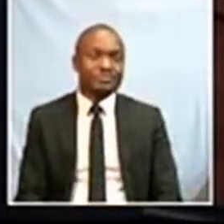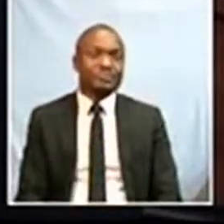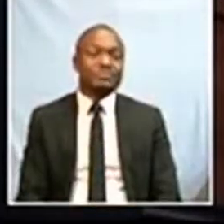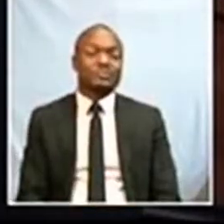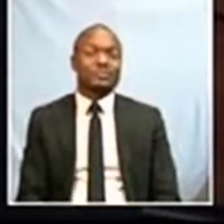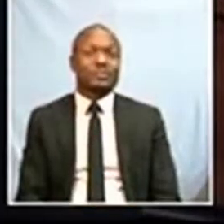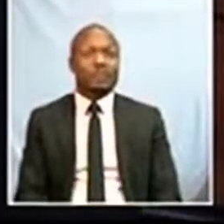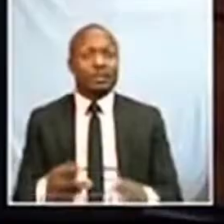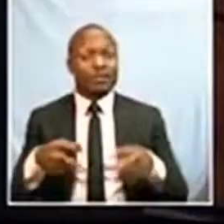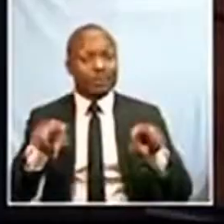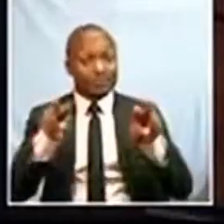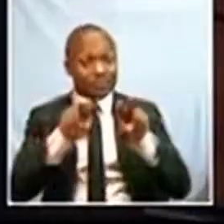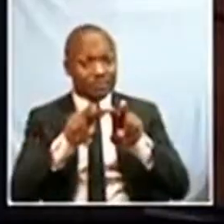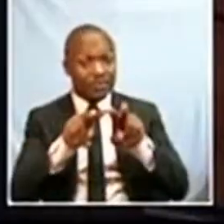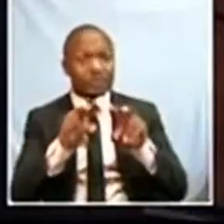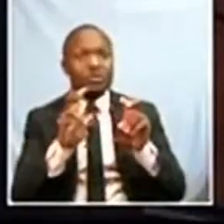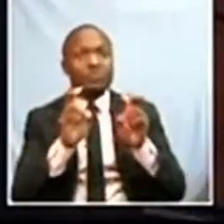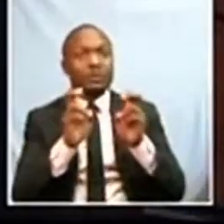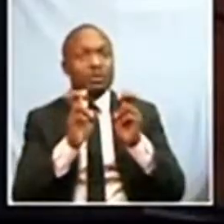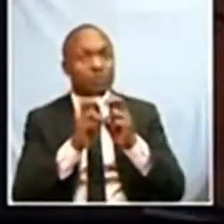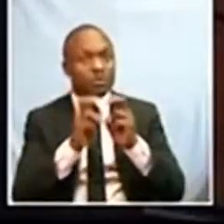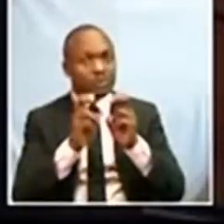the value of that contract?